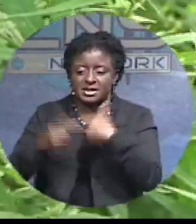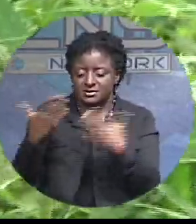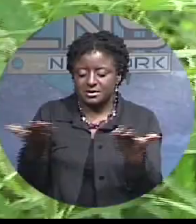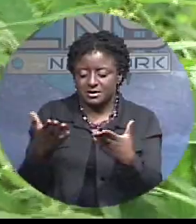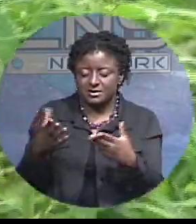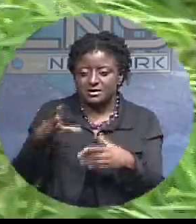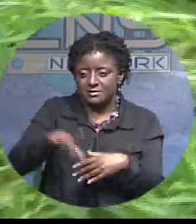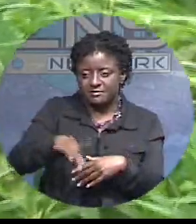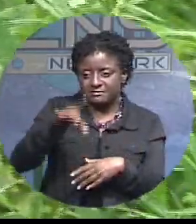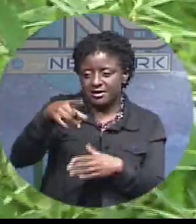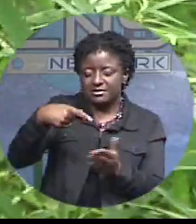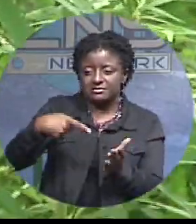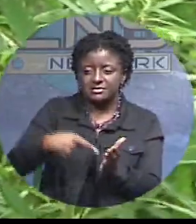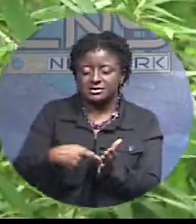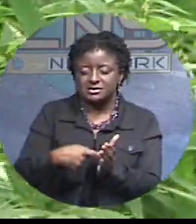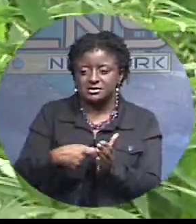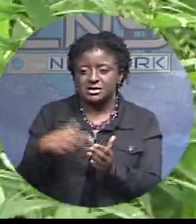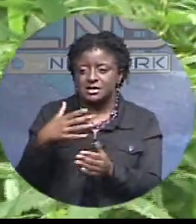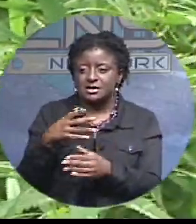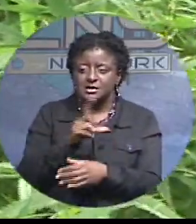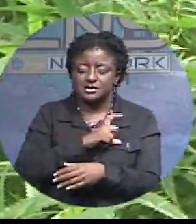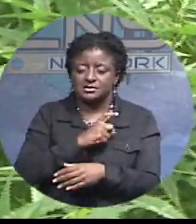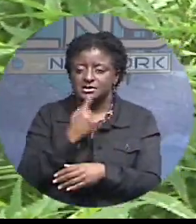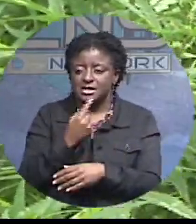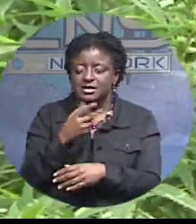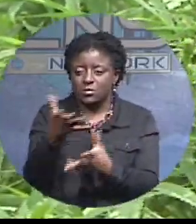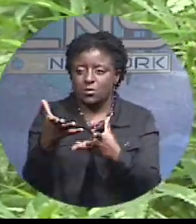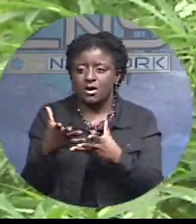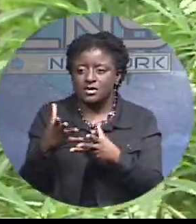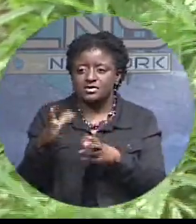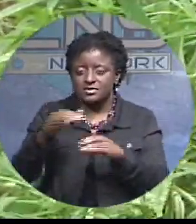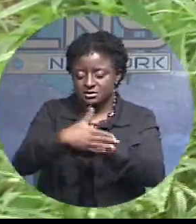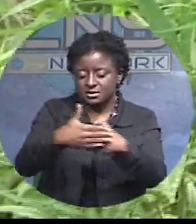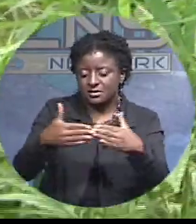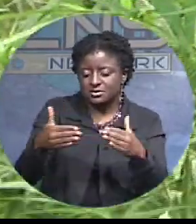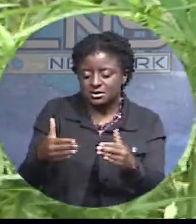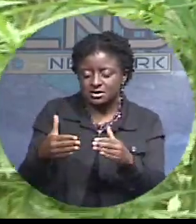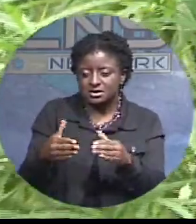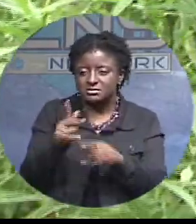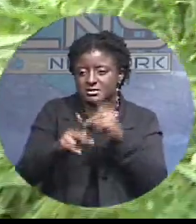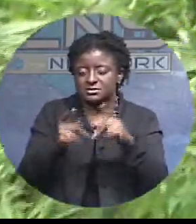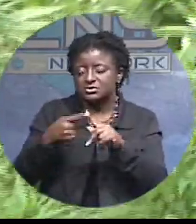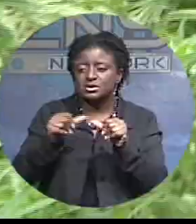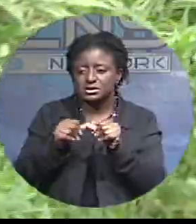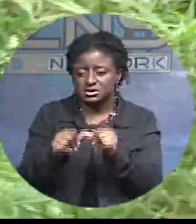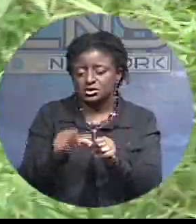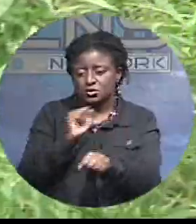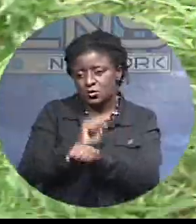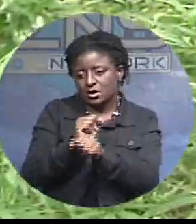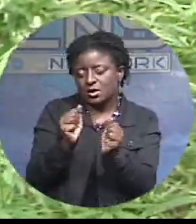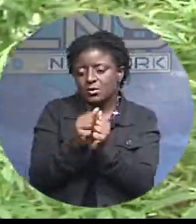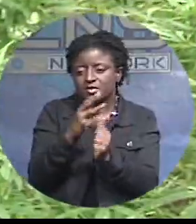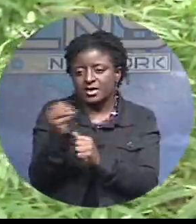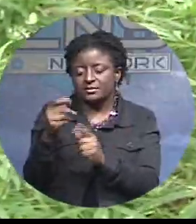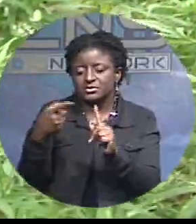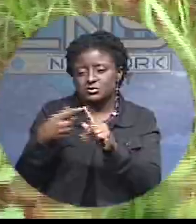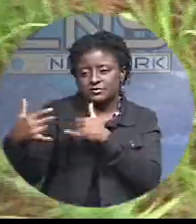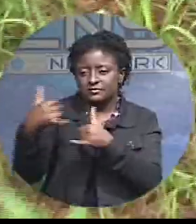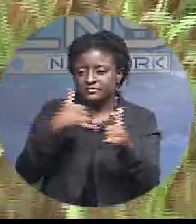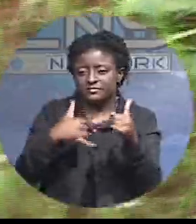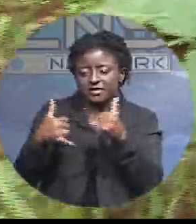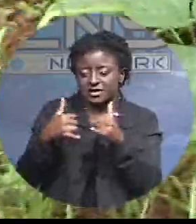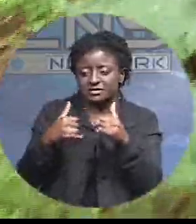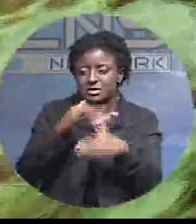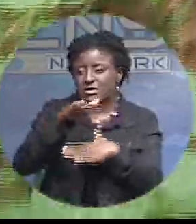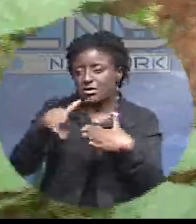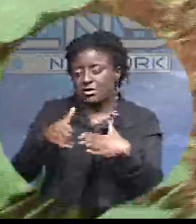discovery. Dean says they want the community to continue working with them to combat crimes of all kinds. We can tell you that this is going to